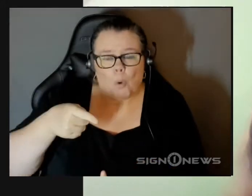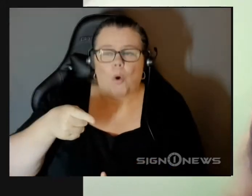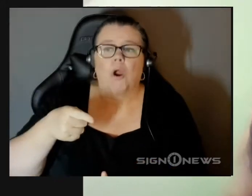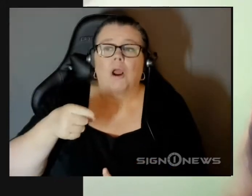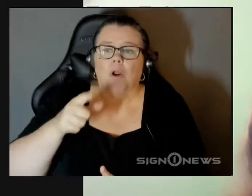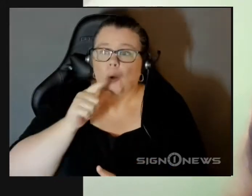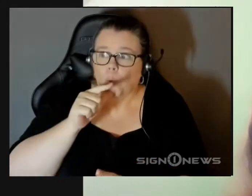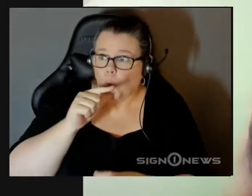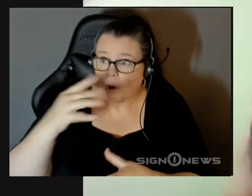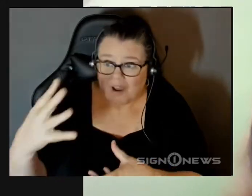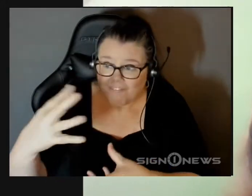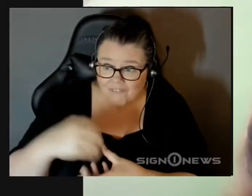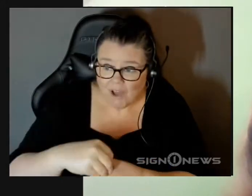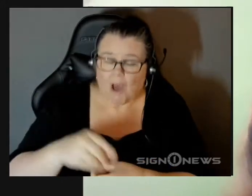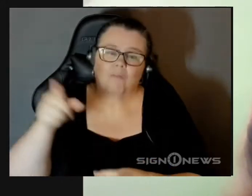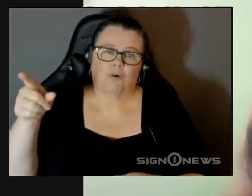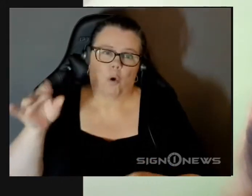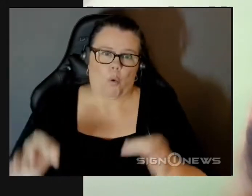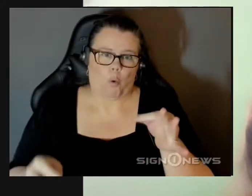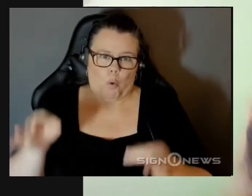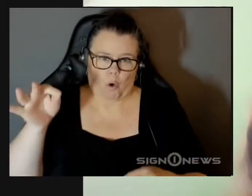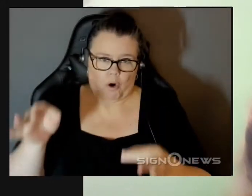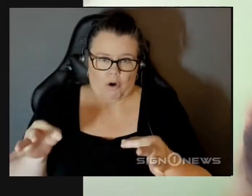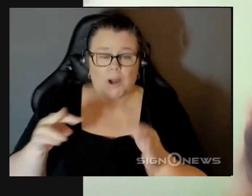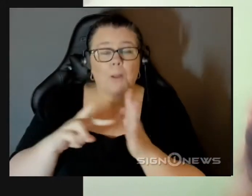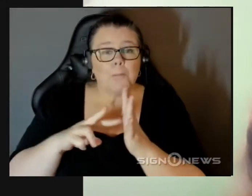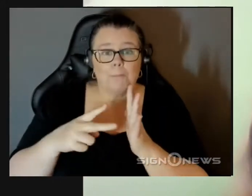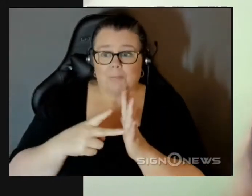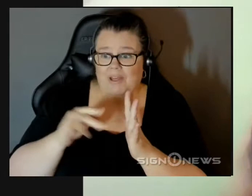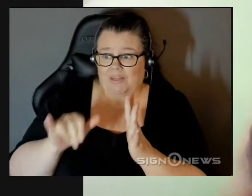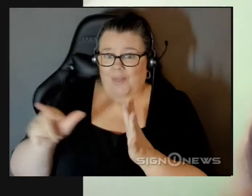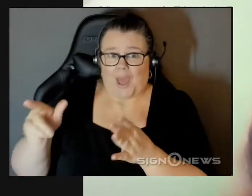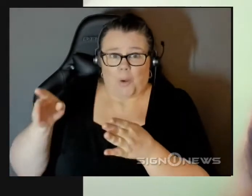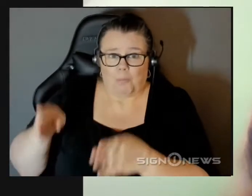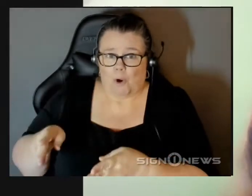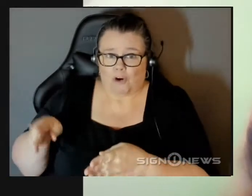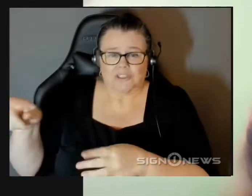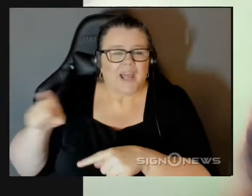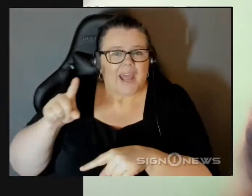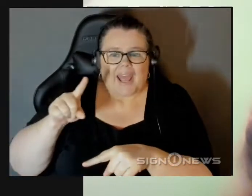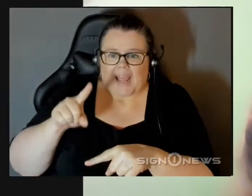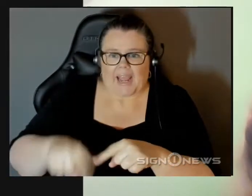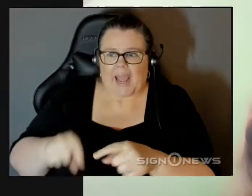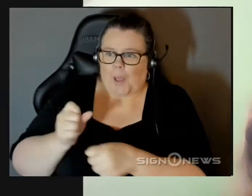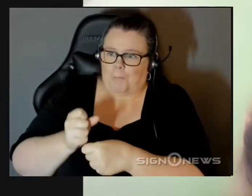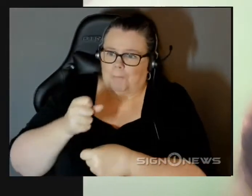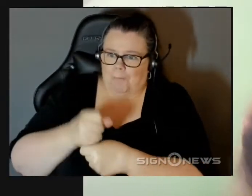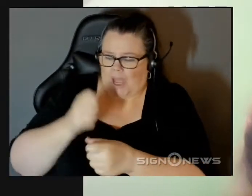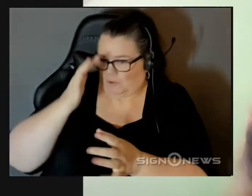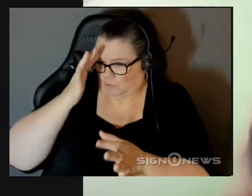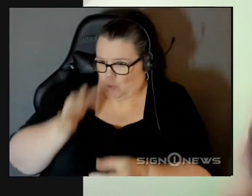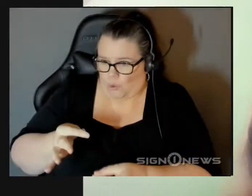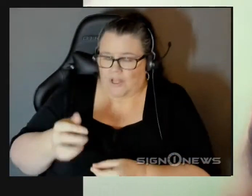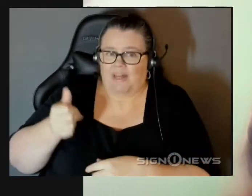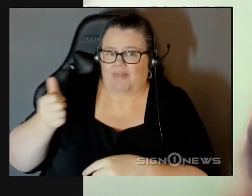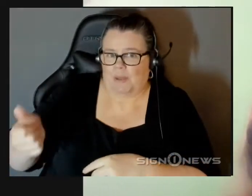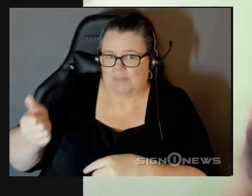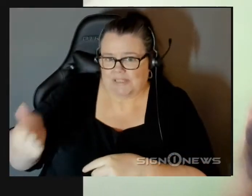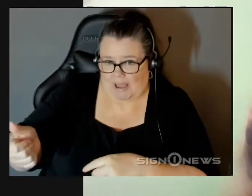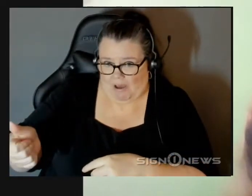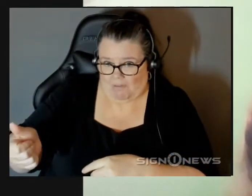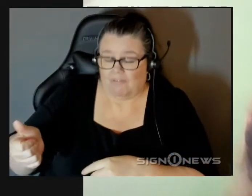make certain choices for themselves, and they appoint someone either called a guardian or a conservator to make those decisions for the